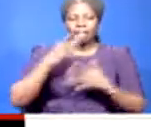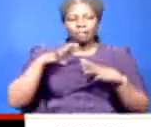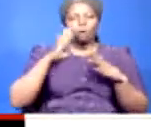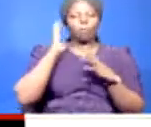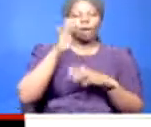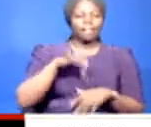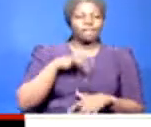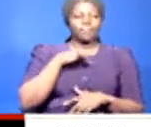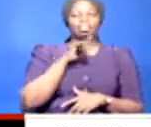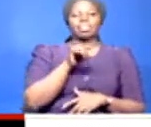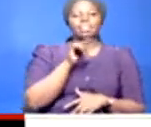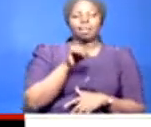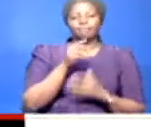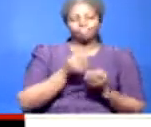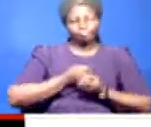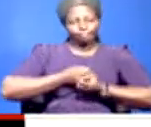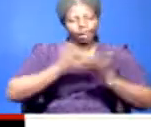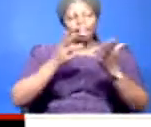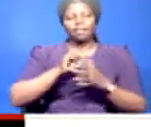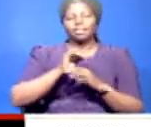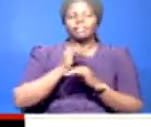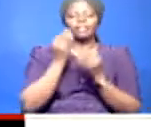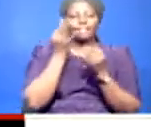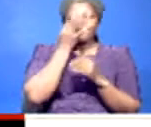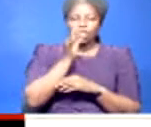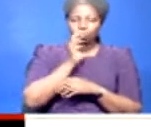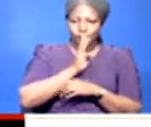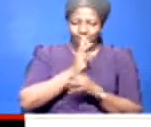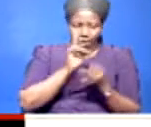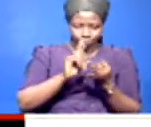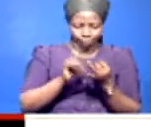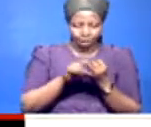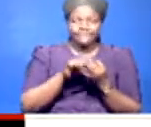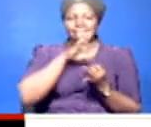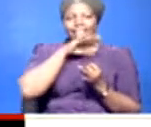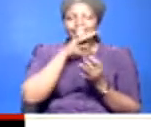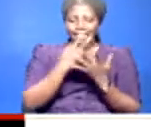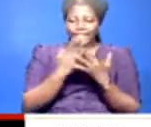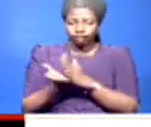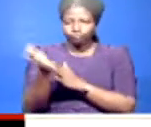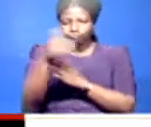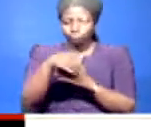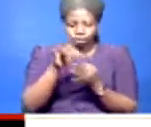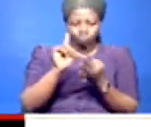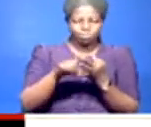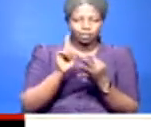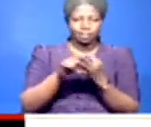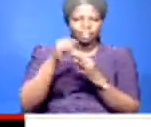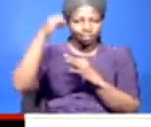water, correction of garbage, and also security rights.